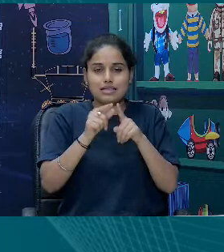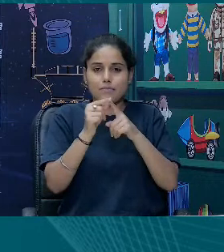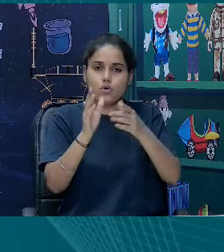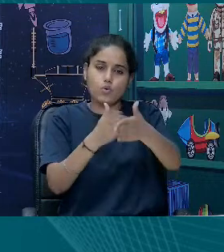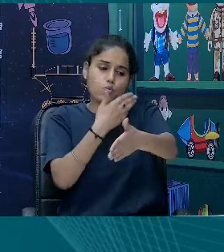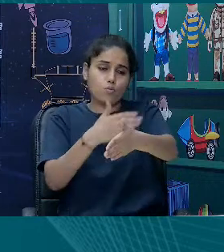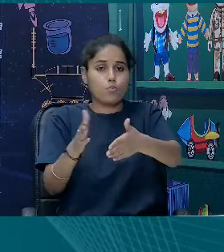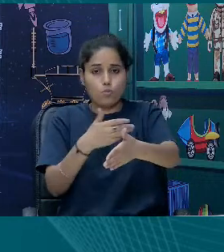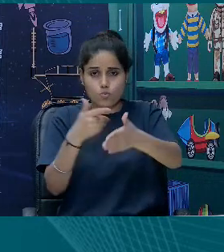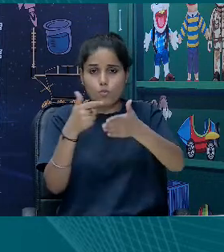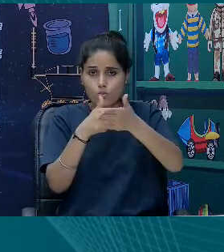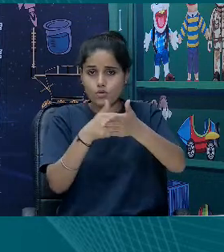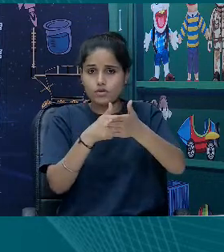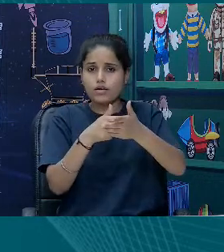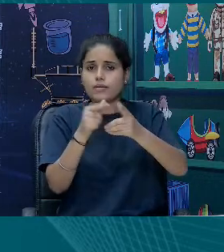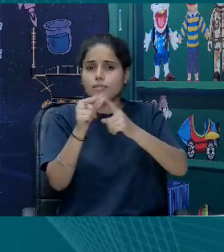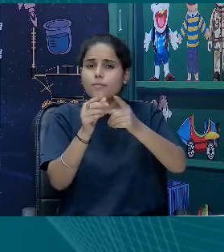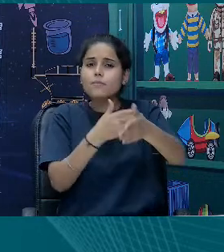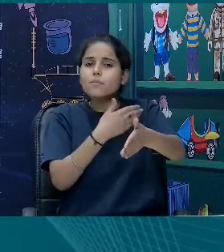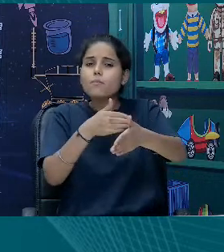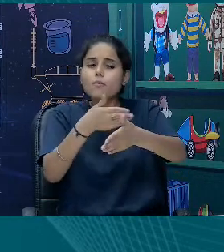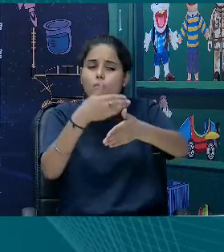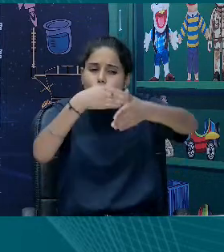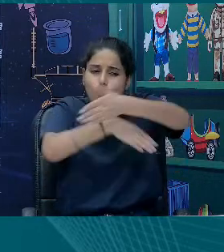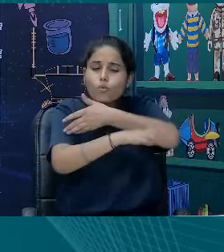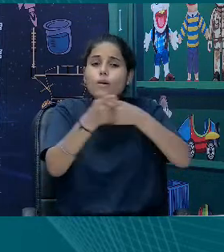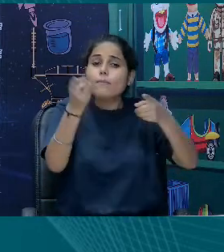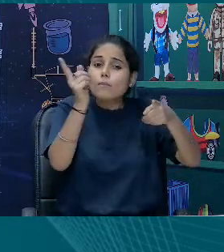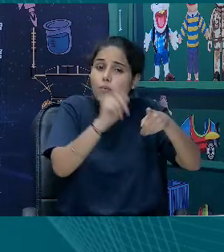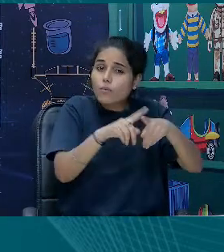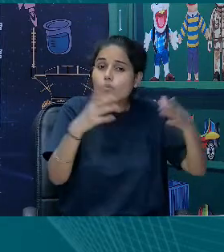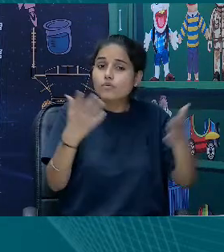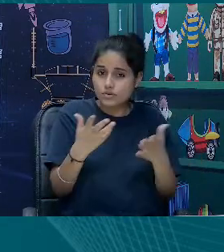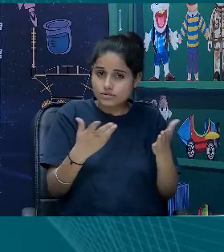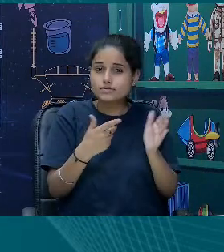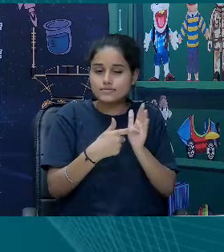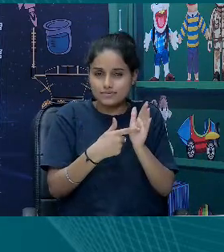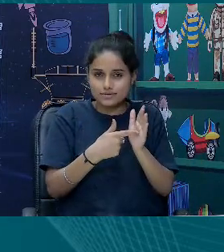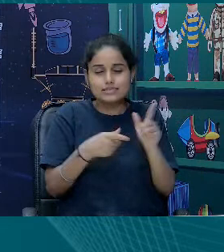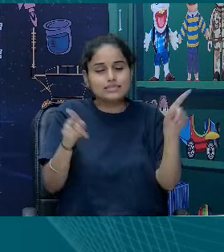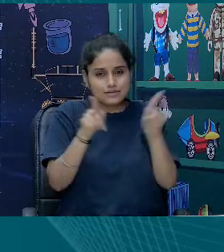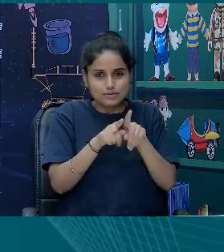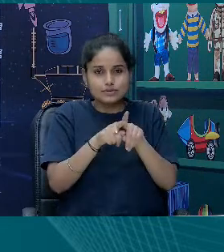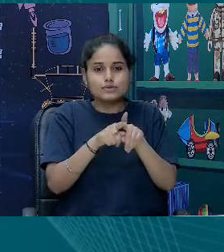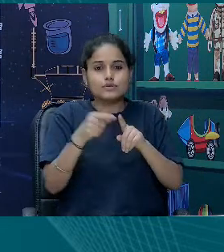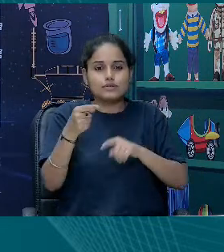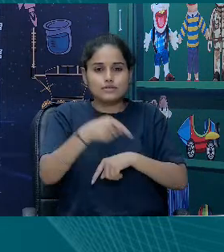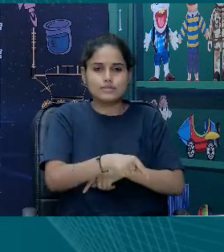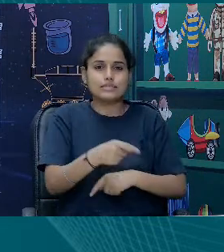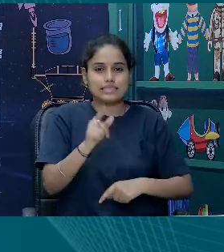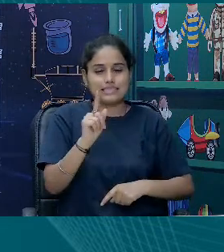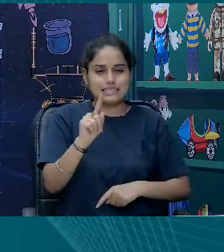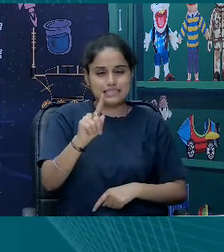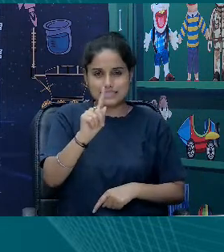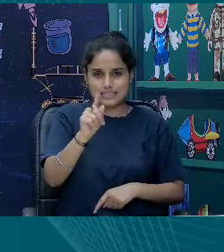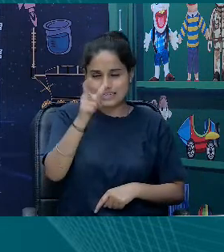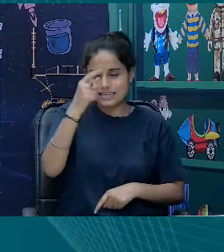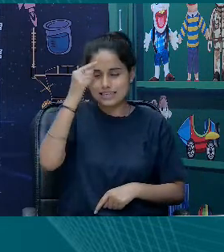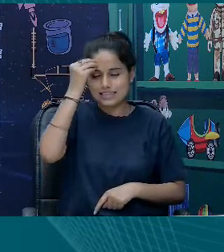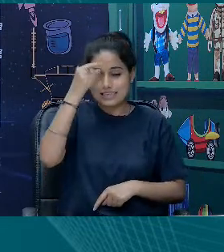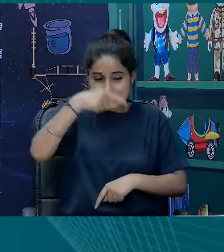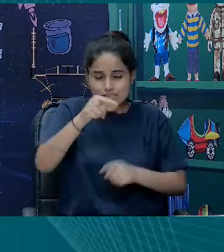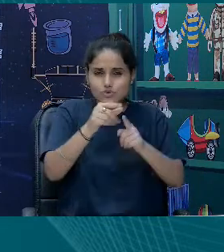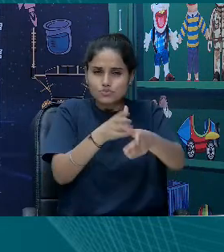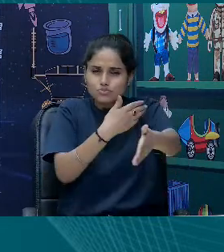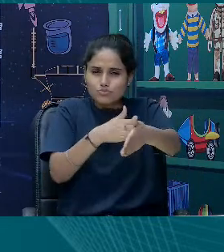the poem. actually is in the poem. So this poem tells us about the thinking and the imagination of